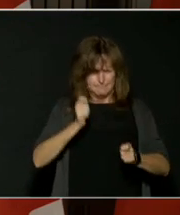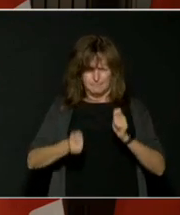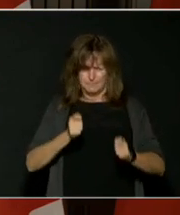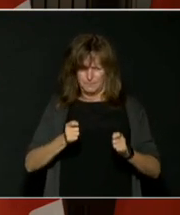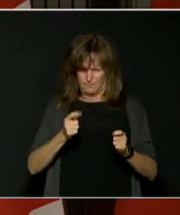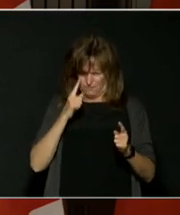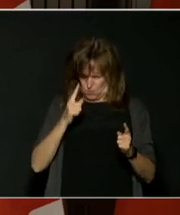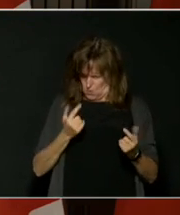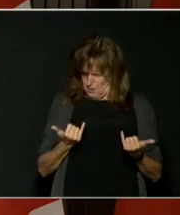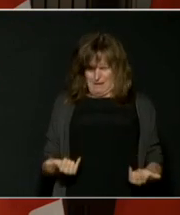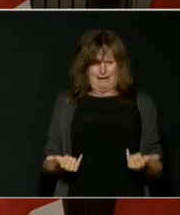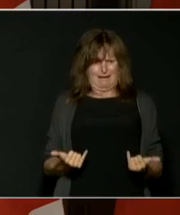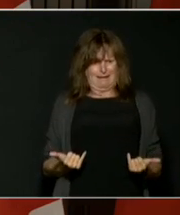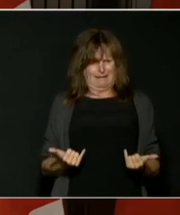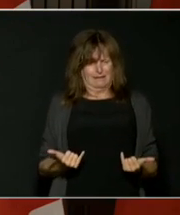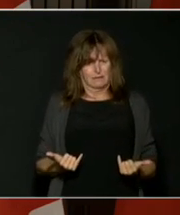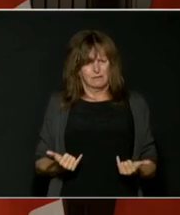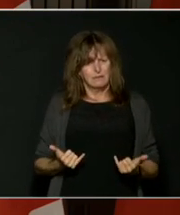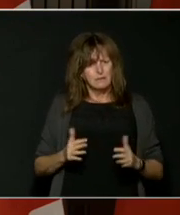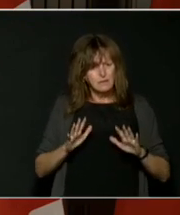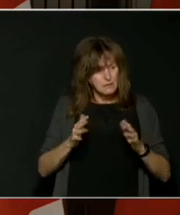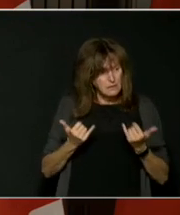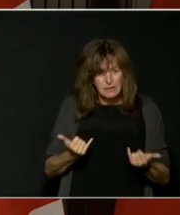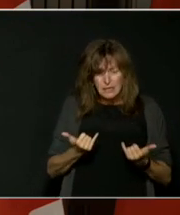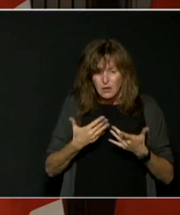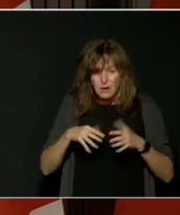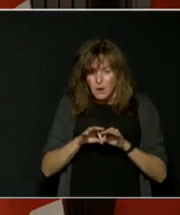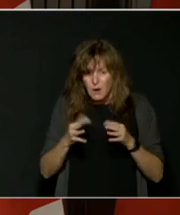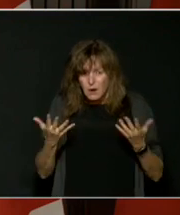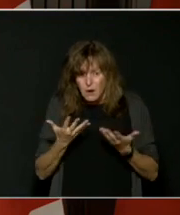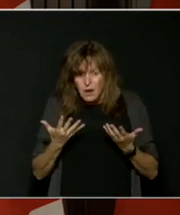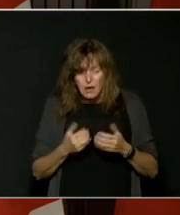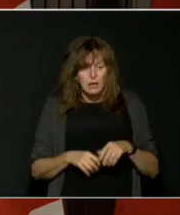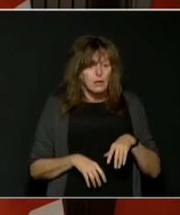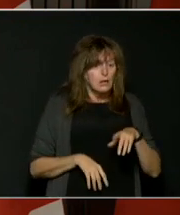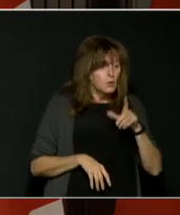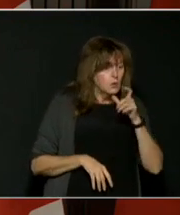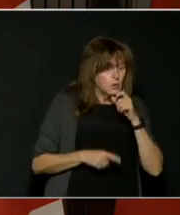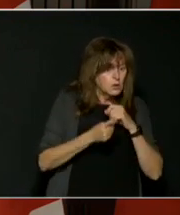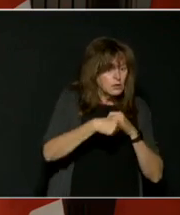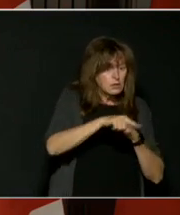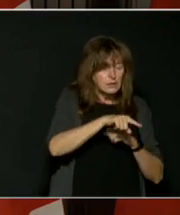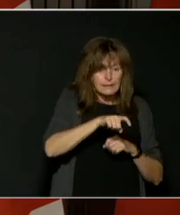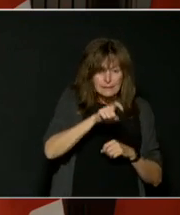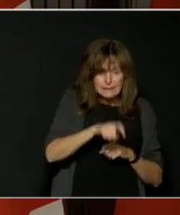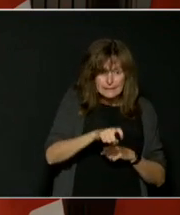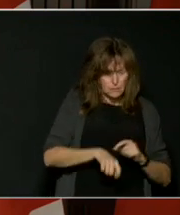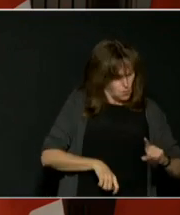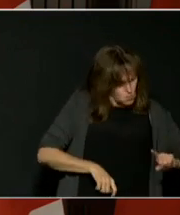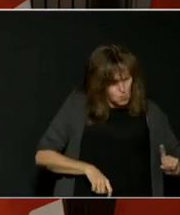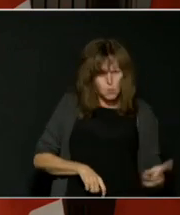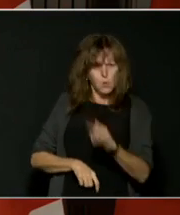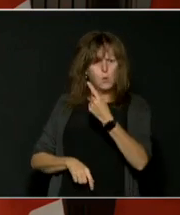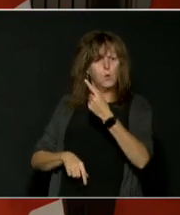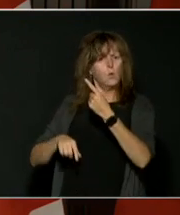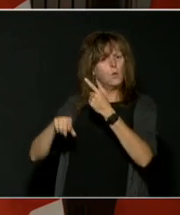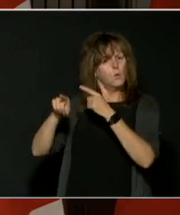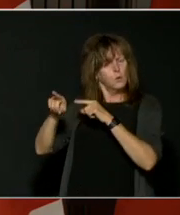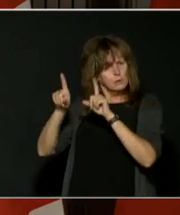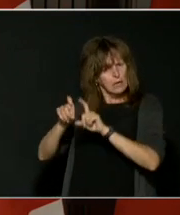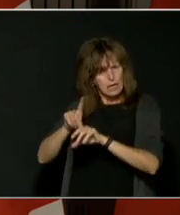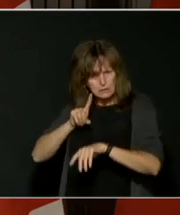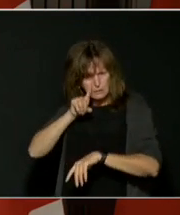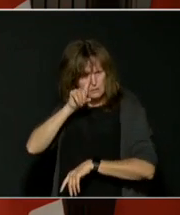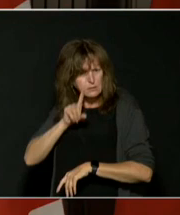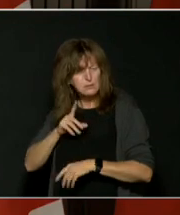test those who need the tests. It's, as I say, a different time in the disease. Those with symptoms, those who are at risk